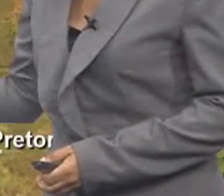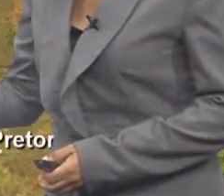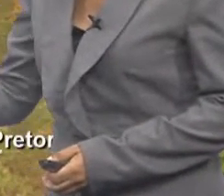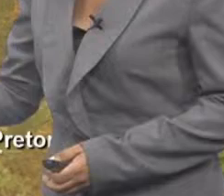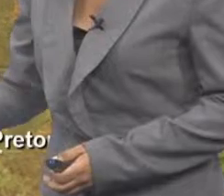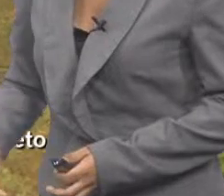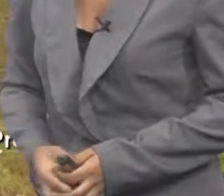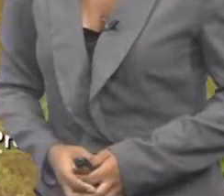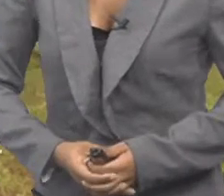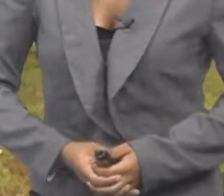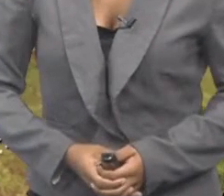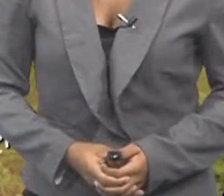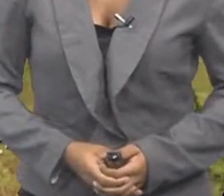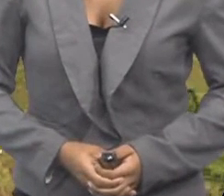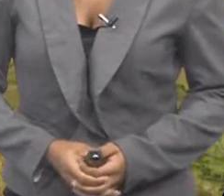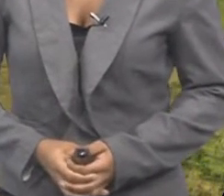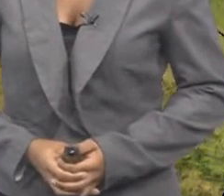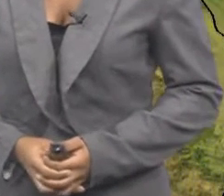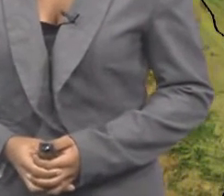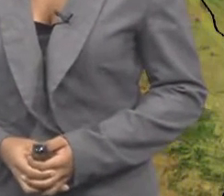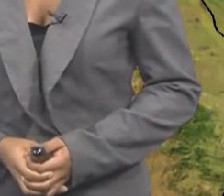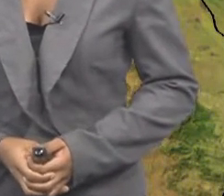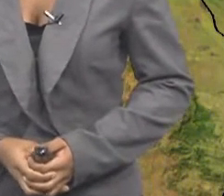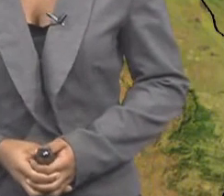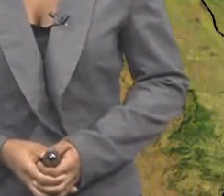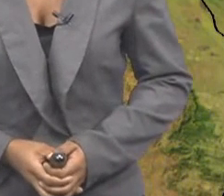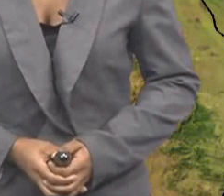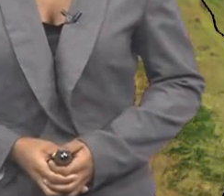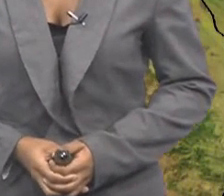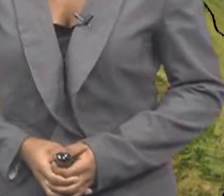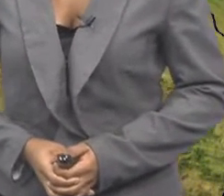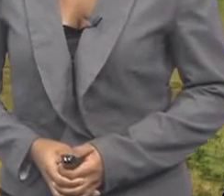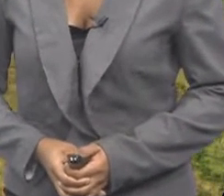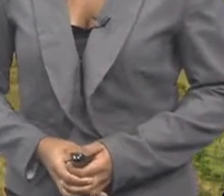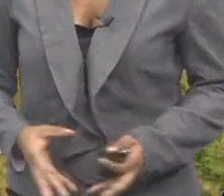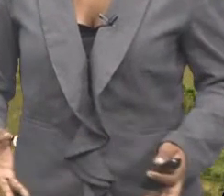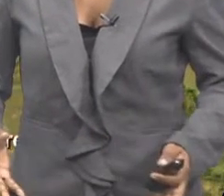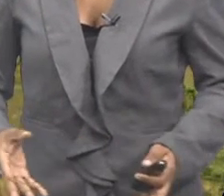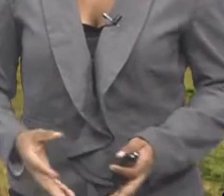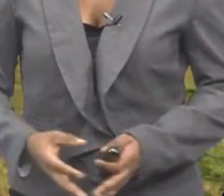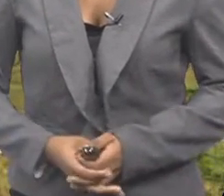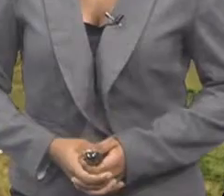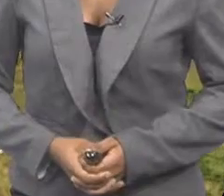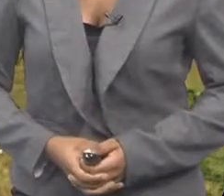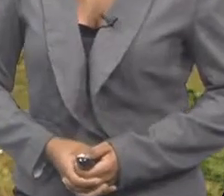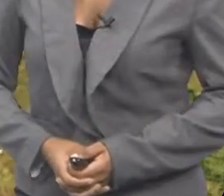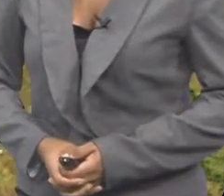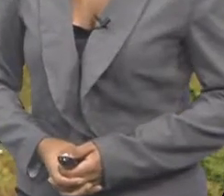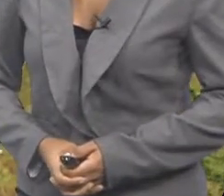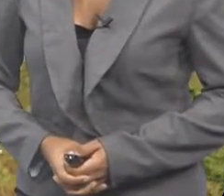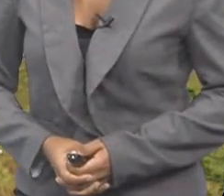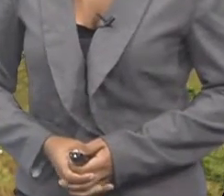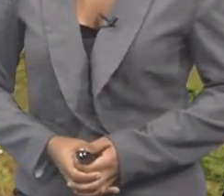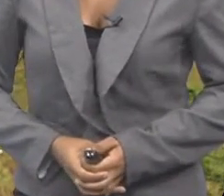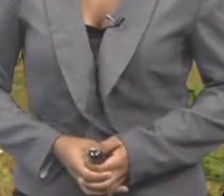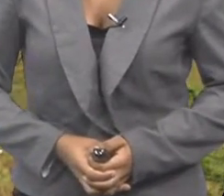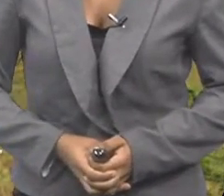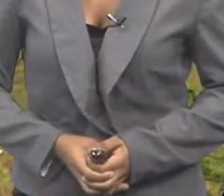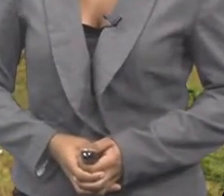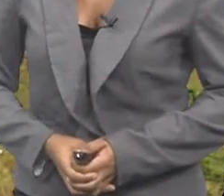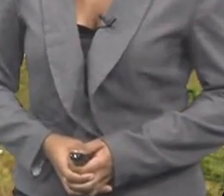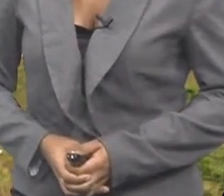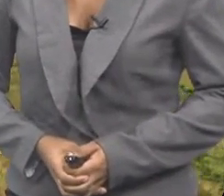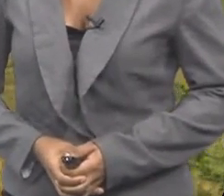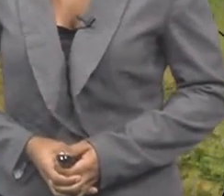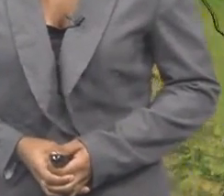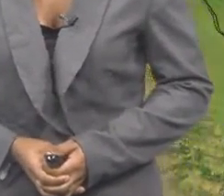Southeast Gauteng, fairly widespread thunder showers are anticipated. And due to these heavy rainfalls, the public is advised